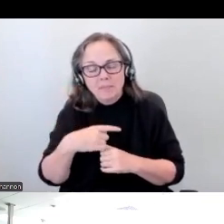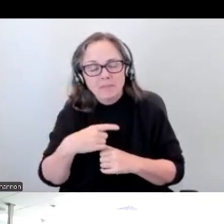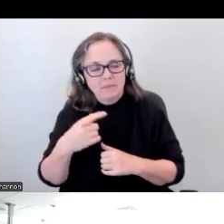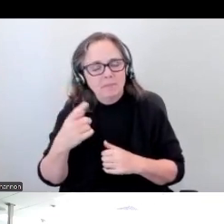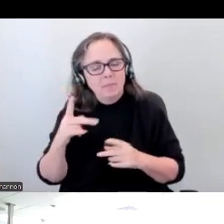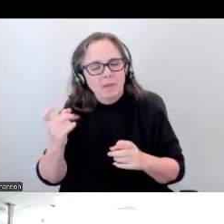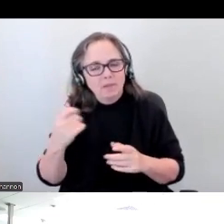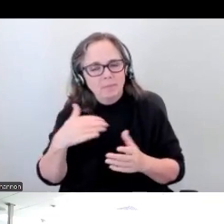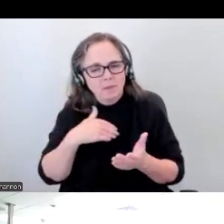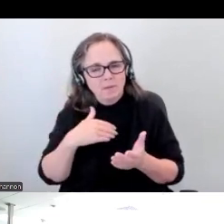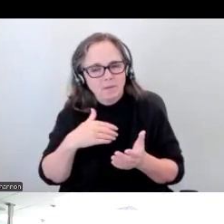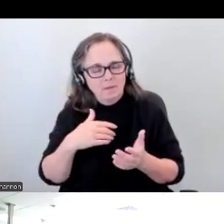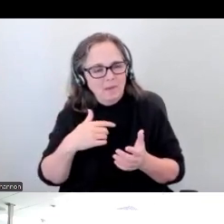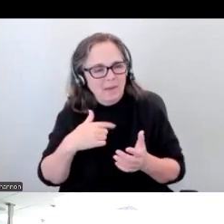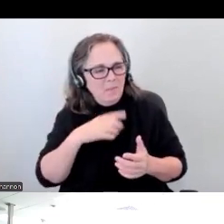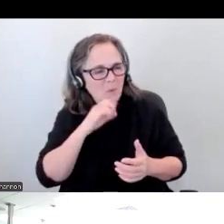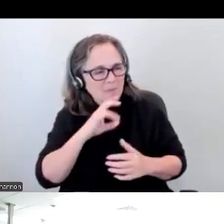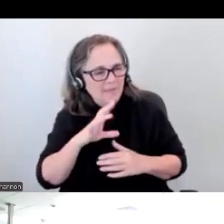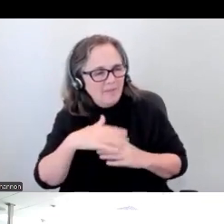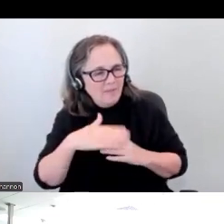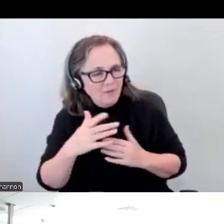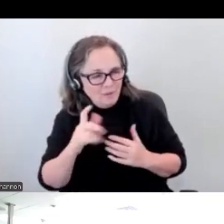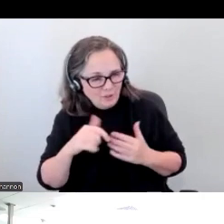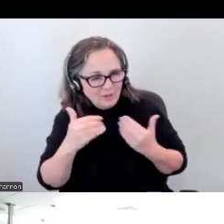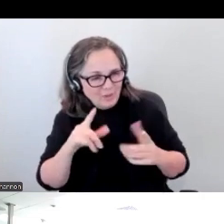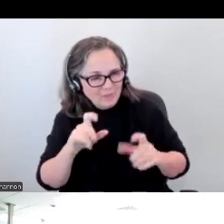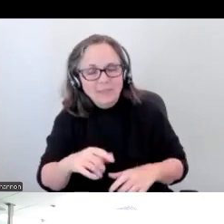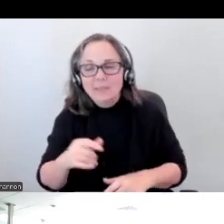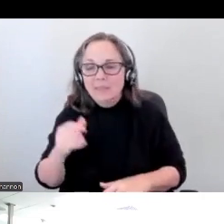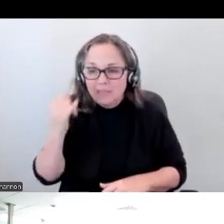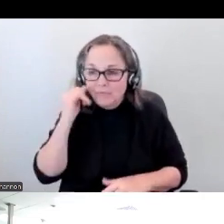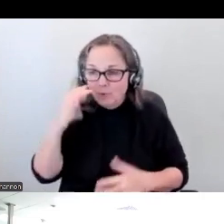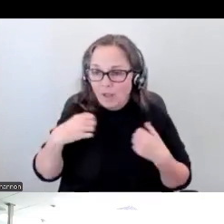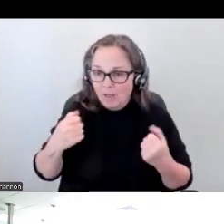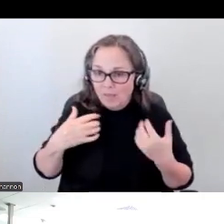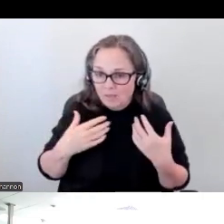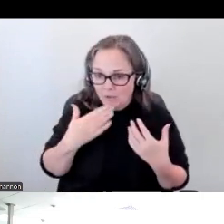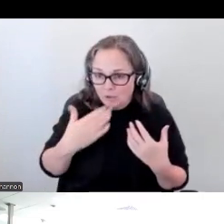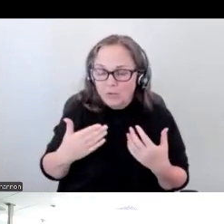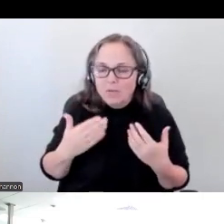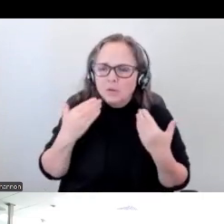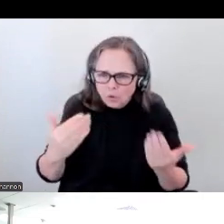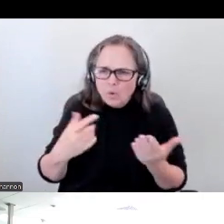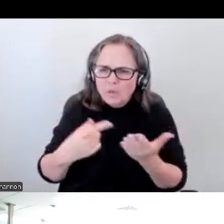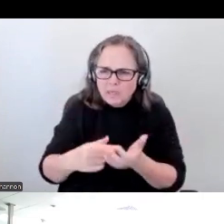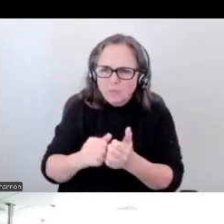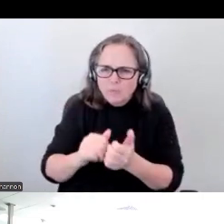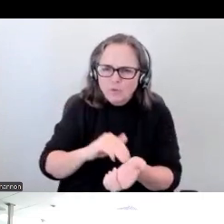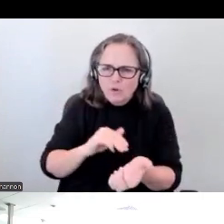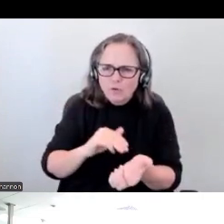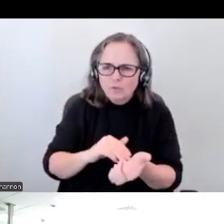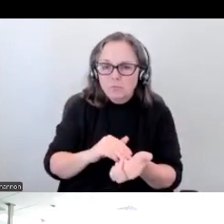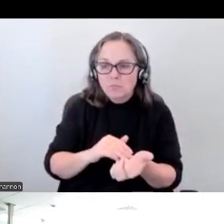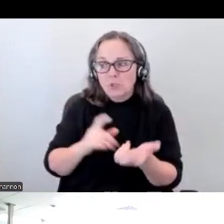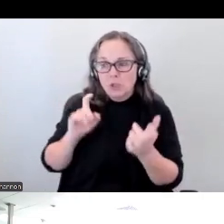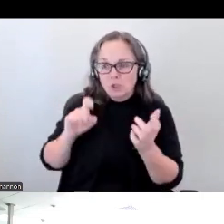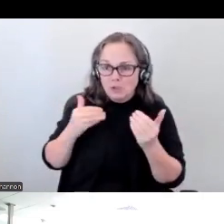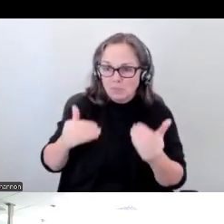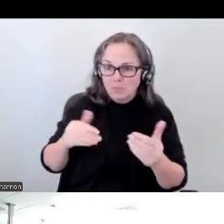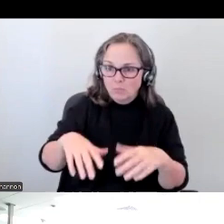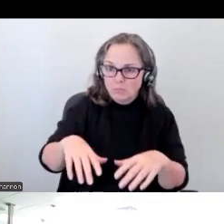lot, and you're 75 and over. If your overall health is good, have a conversation with your primary care about your